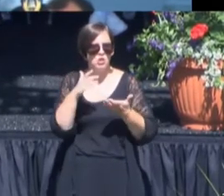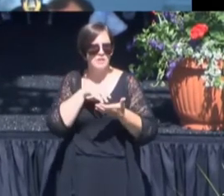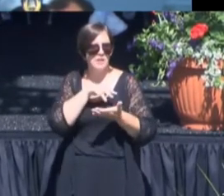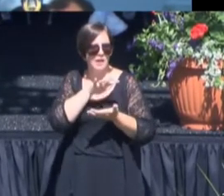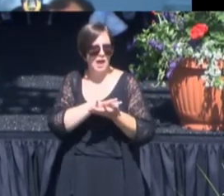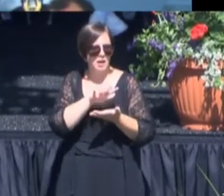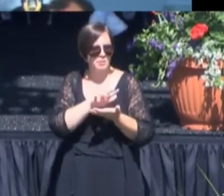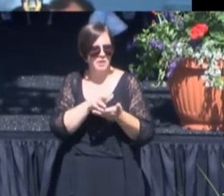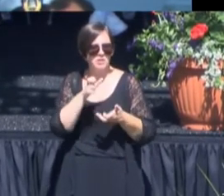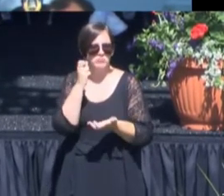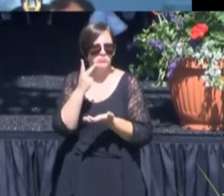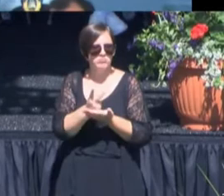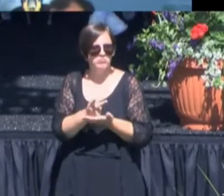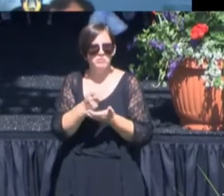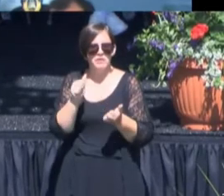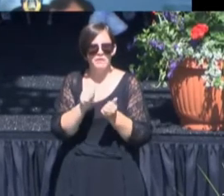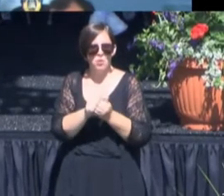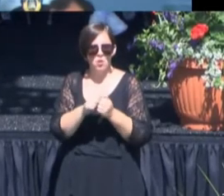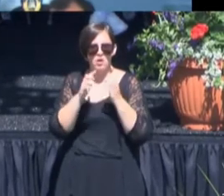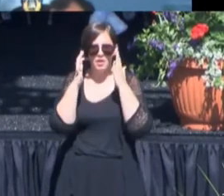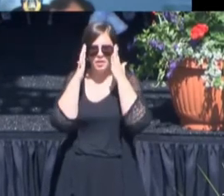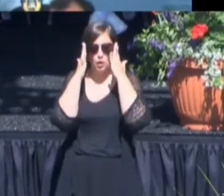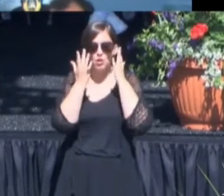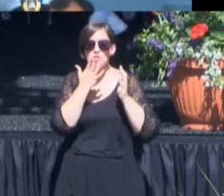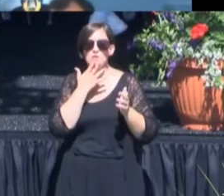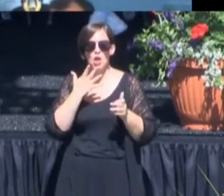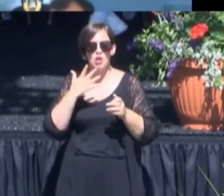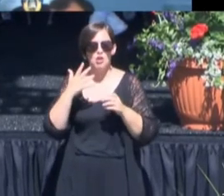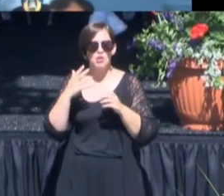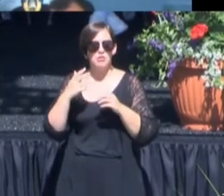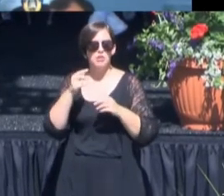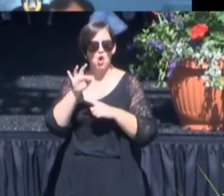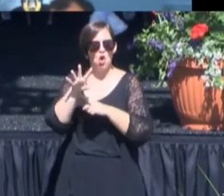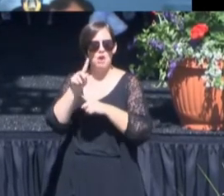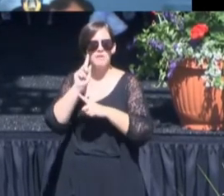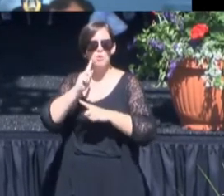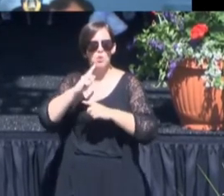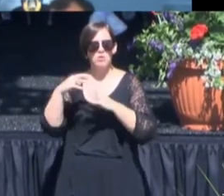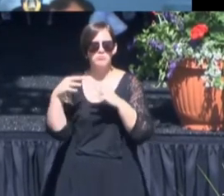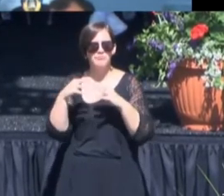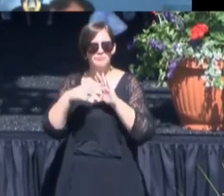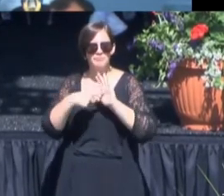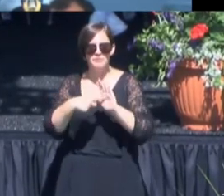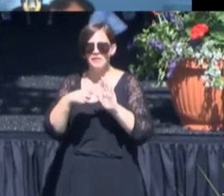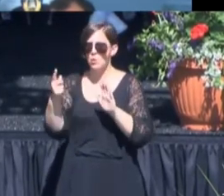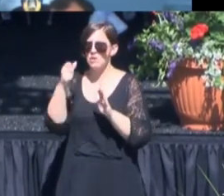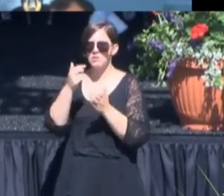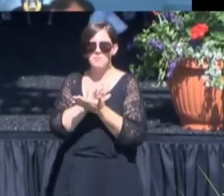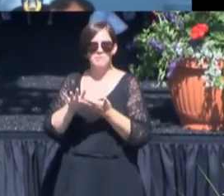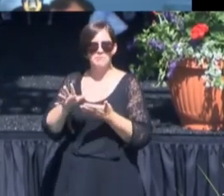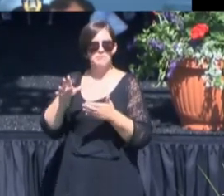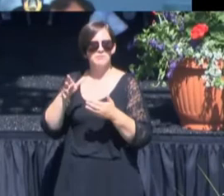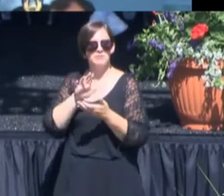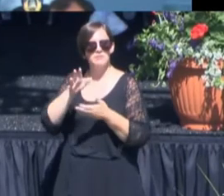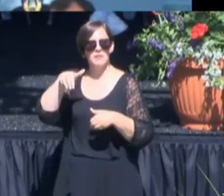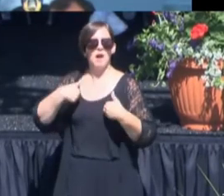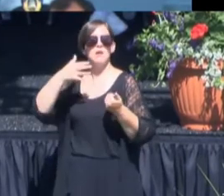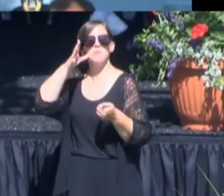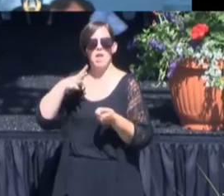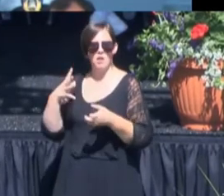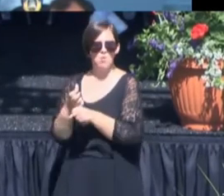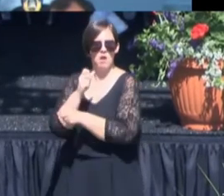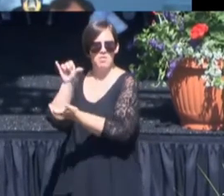carry that battle color with its color guard. That was won for you by some fine young men. When we consider how